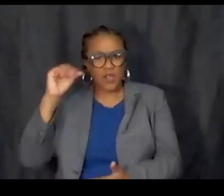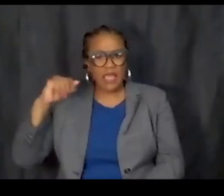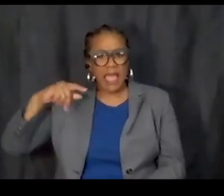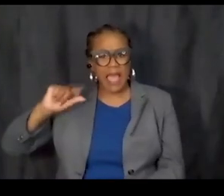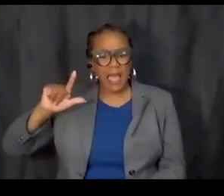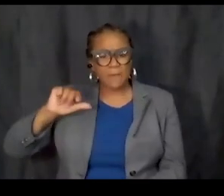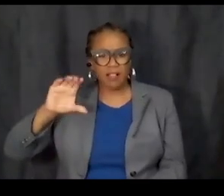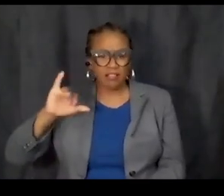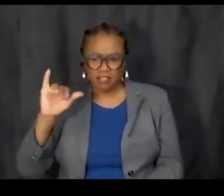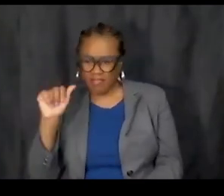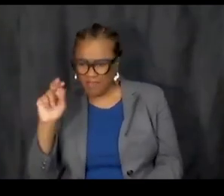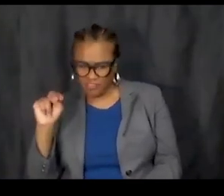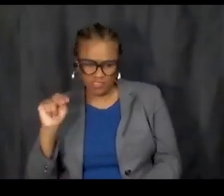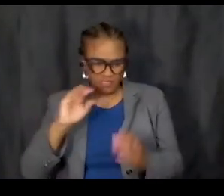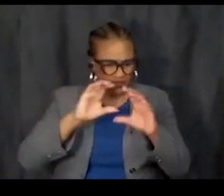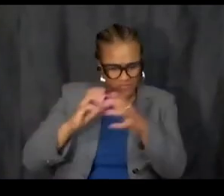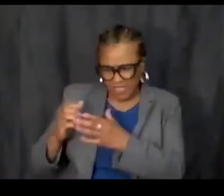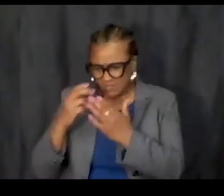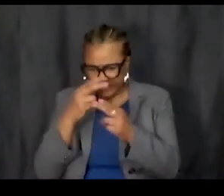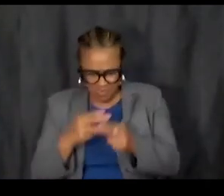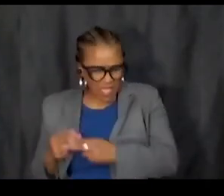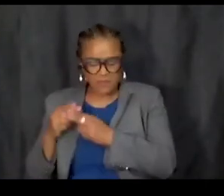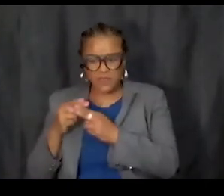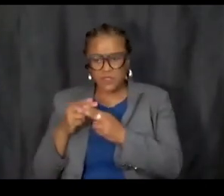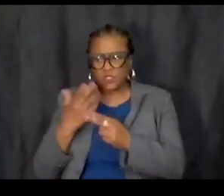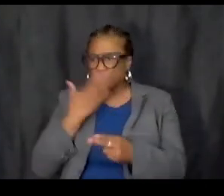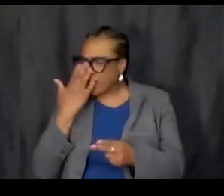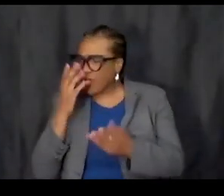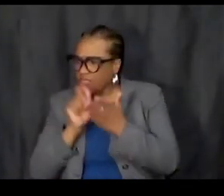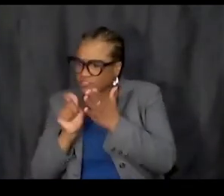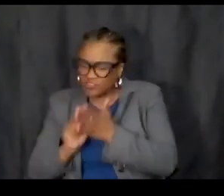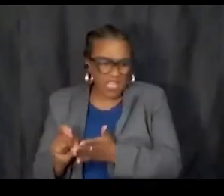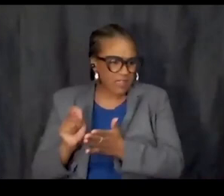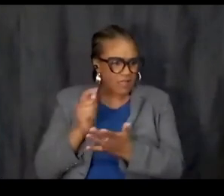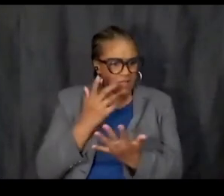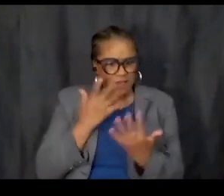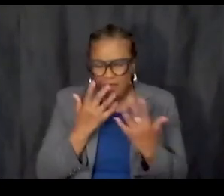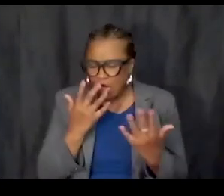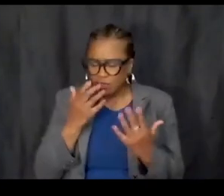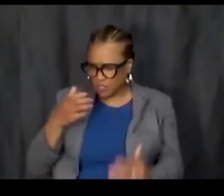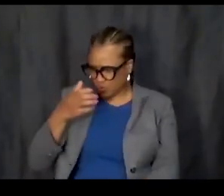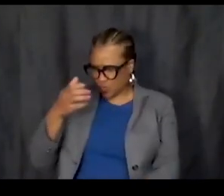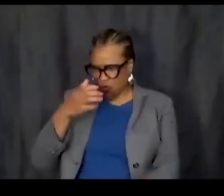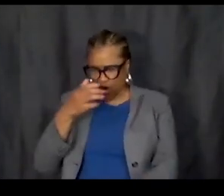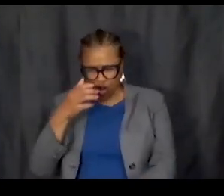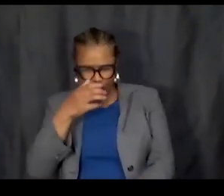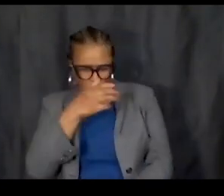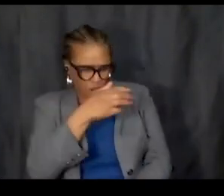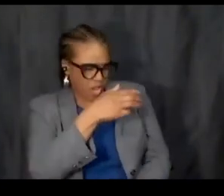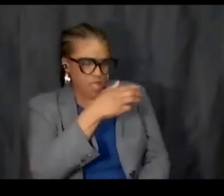appellations, classifications, varietals, to smell and check color and swirl before I sip through my